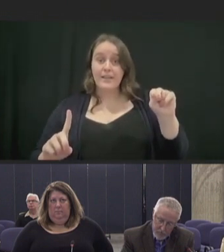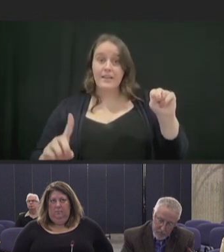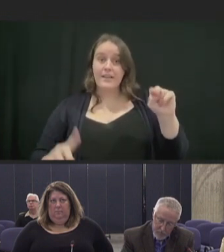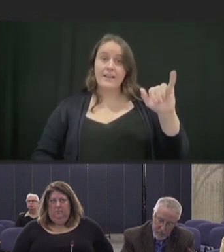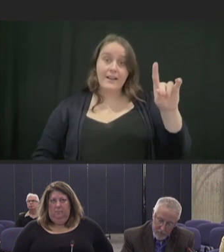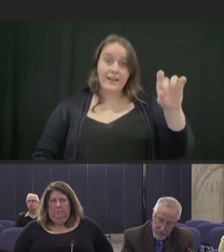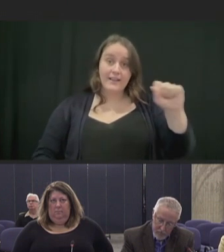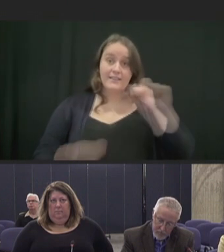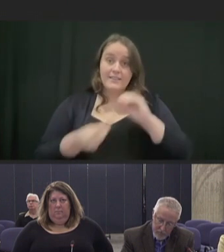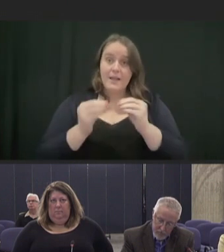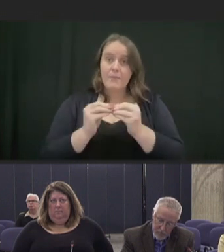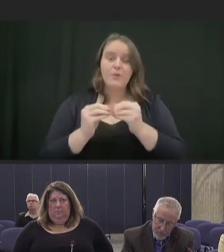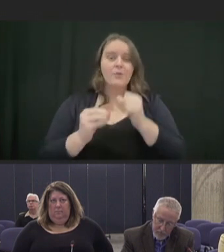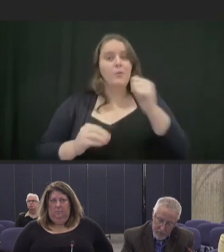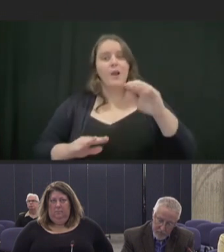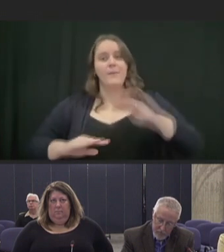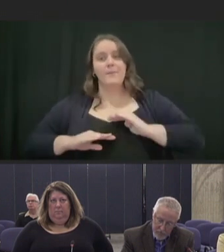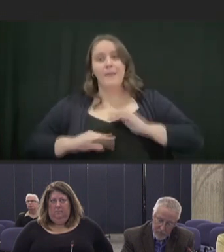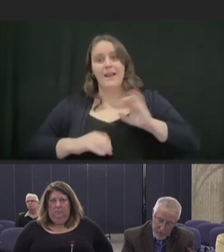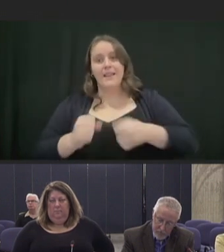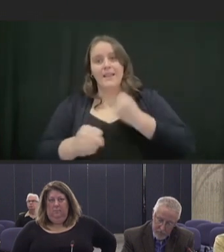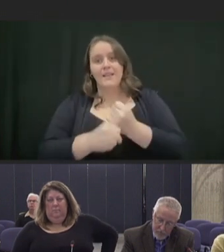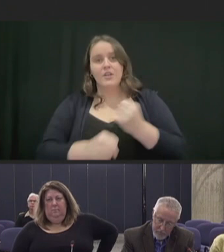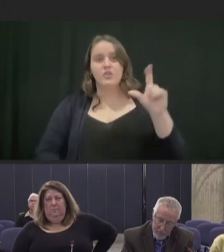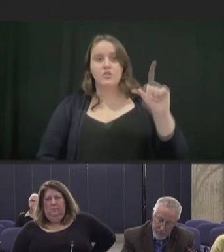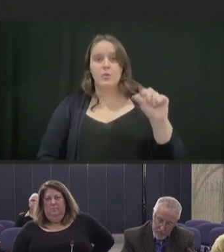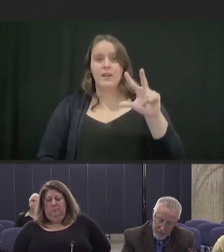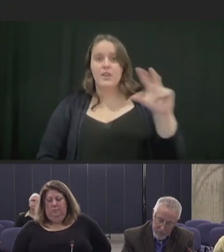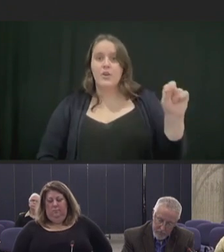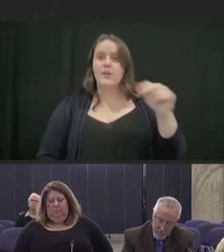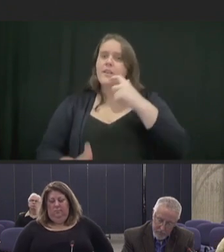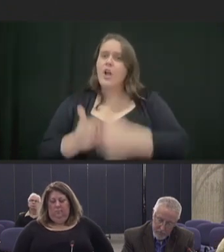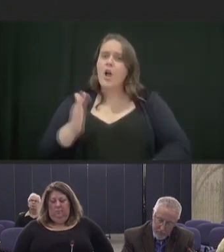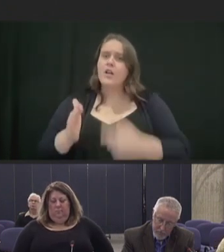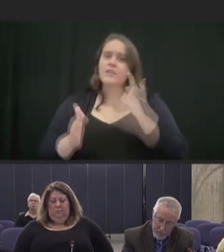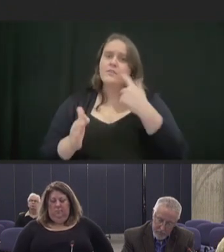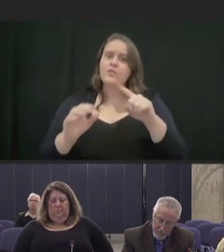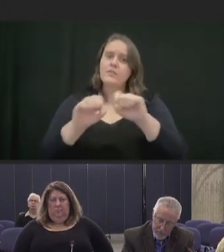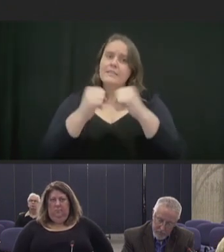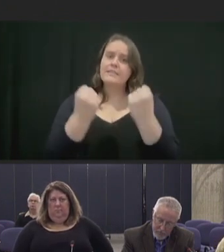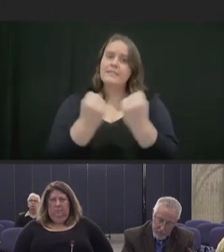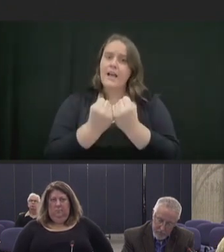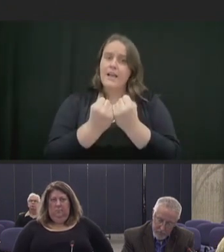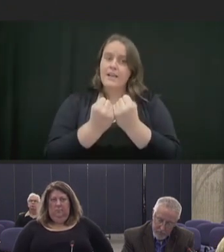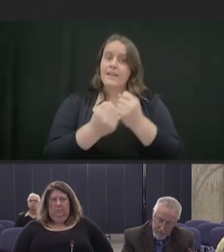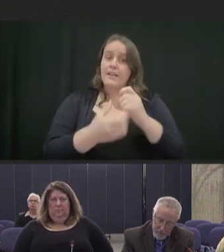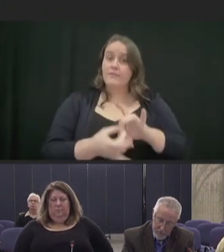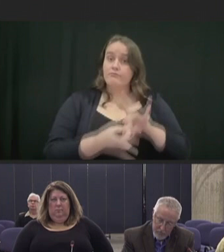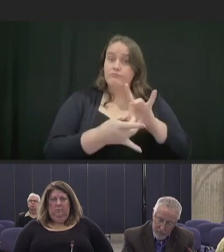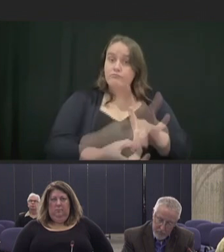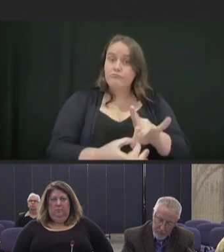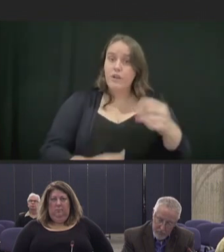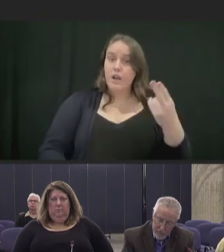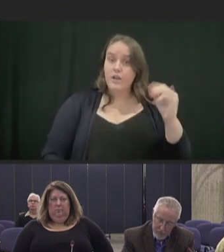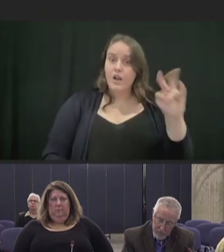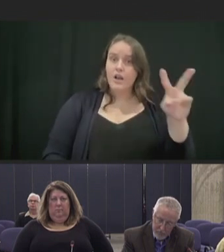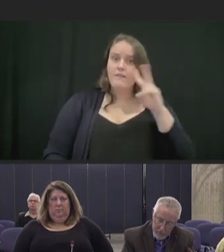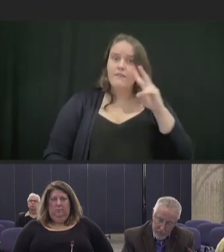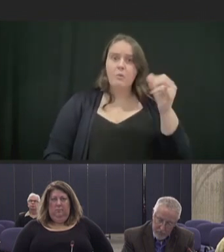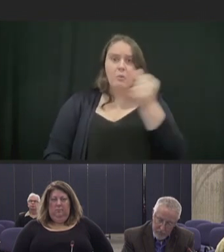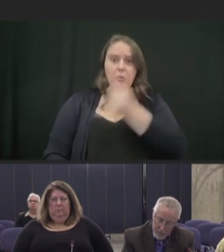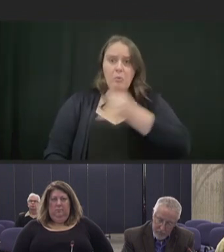2030. So the cost to society due to HIV is really quite dramatic. The